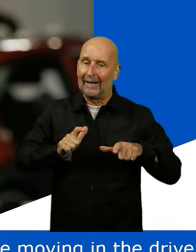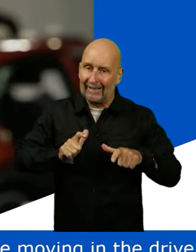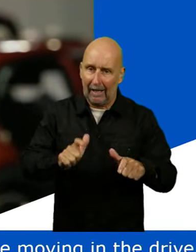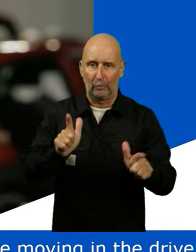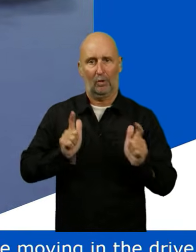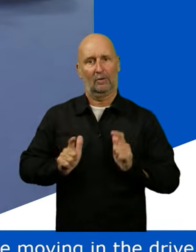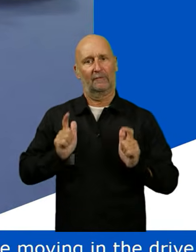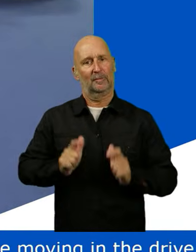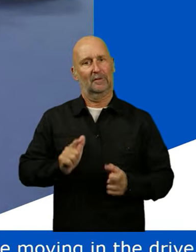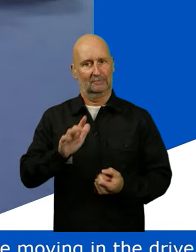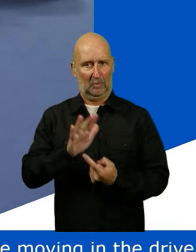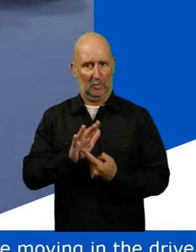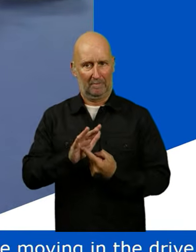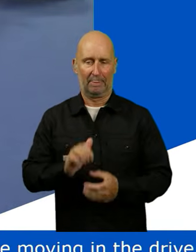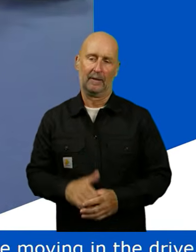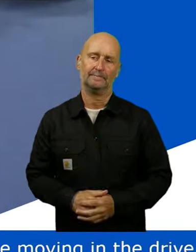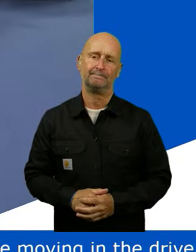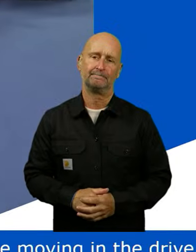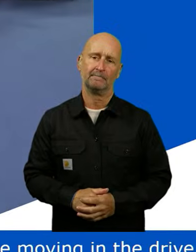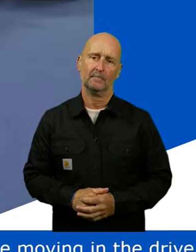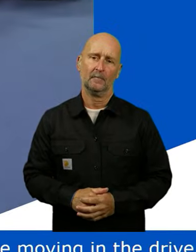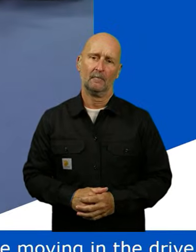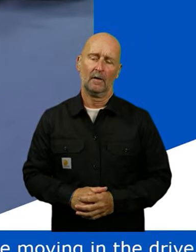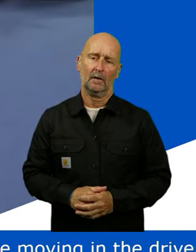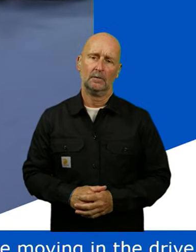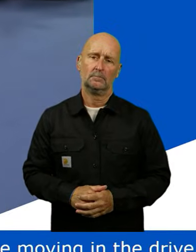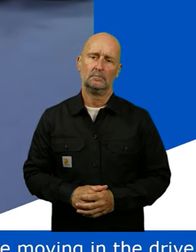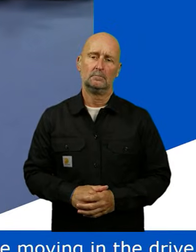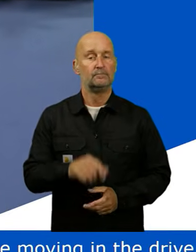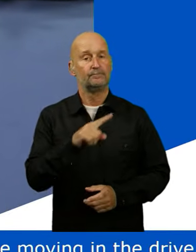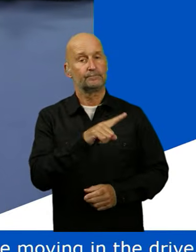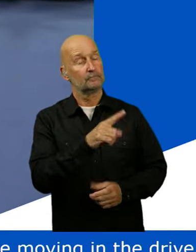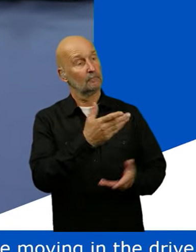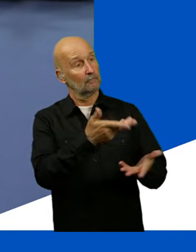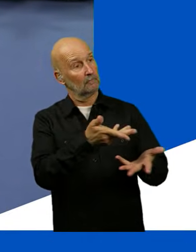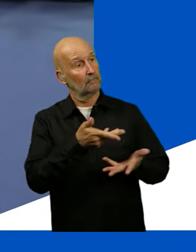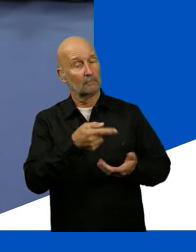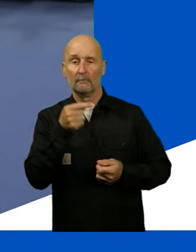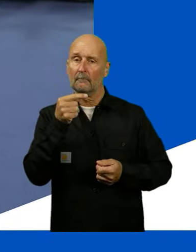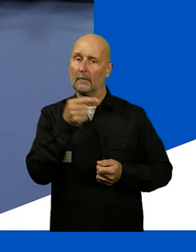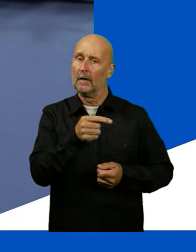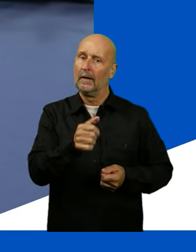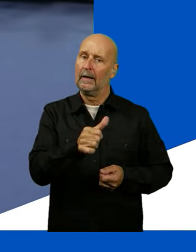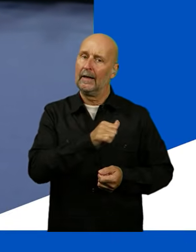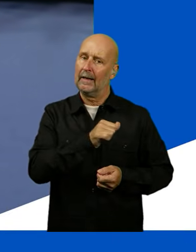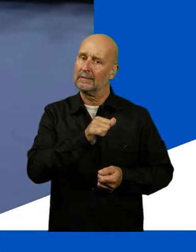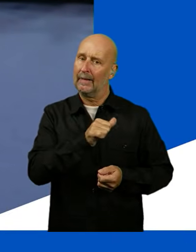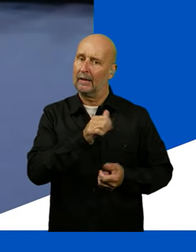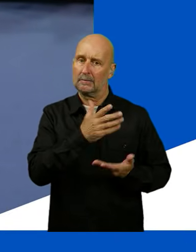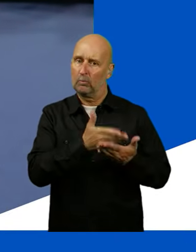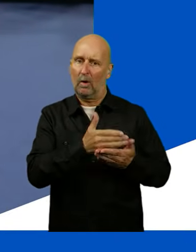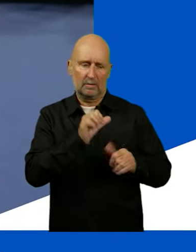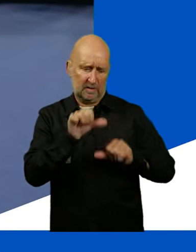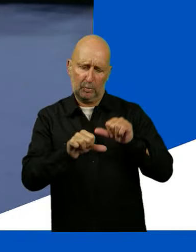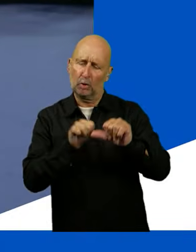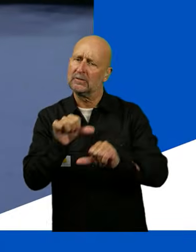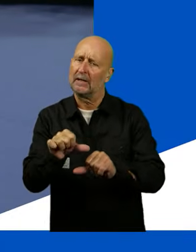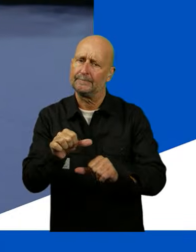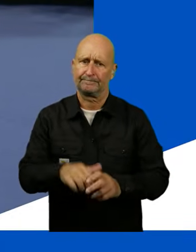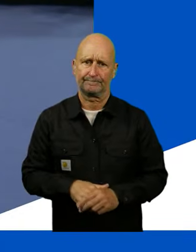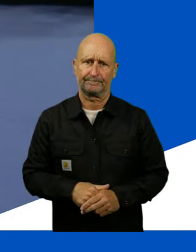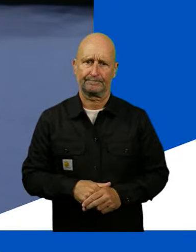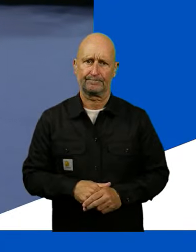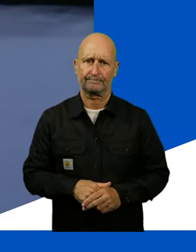as well. Okay. And so once they're in the dealership and they're talking to the dealer, what should they expect from the whole dealer process? So I'd